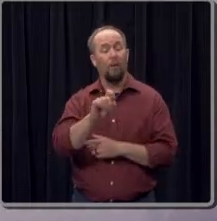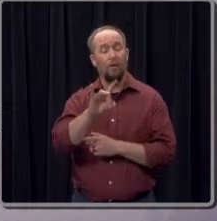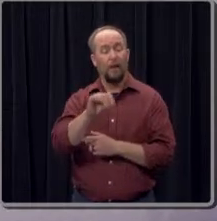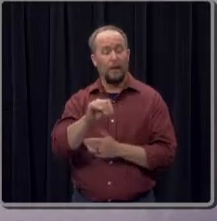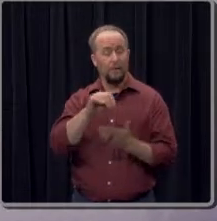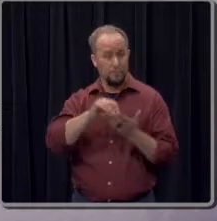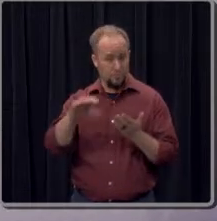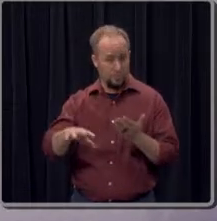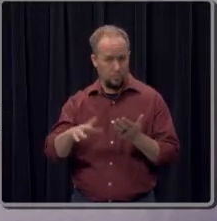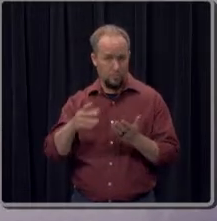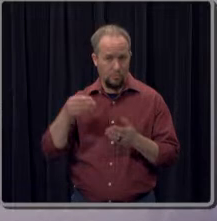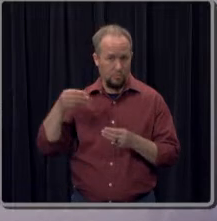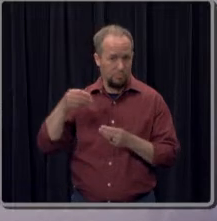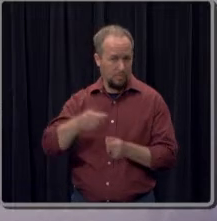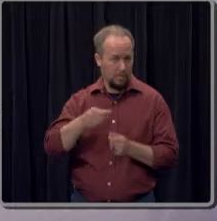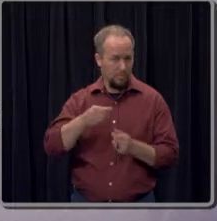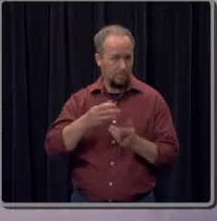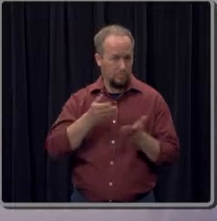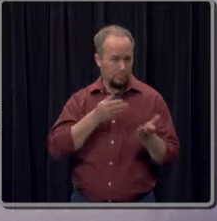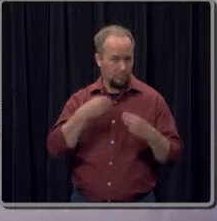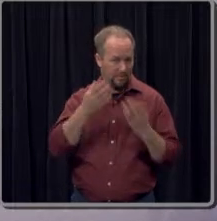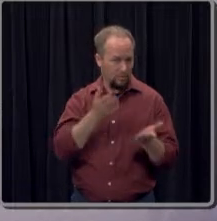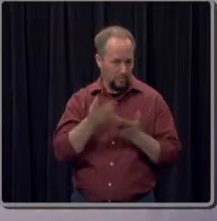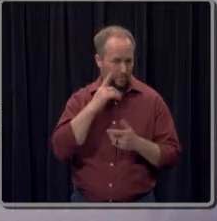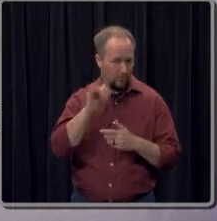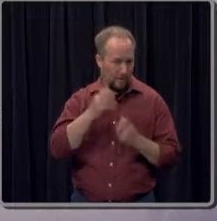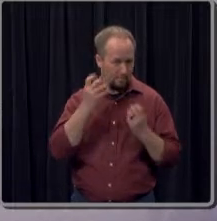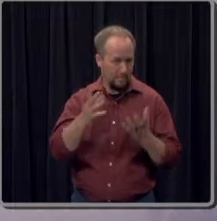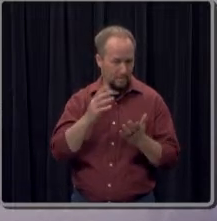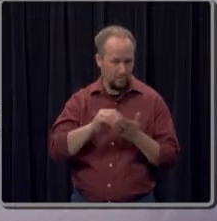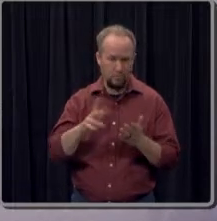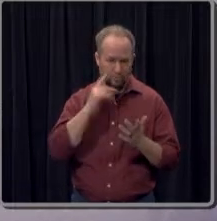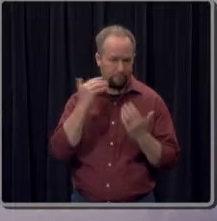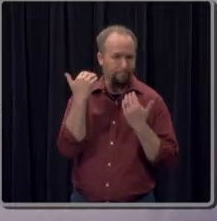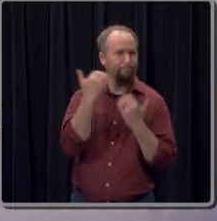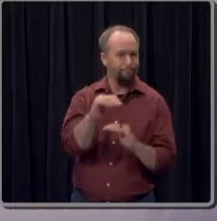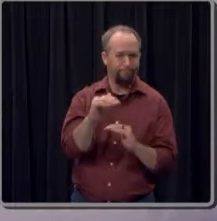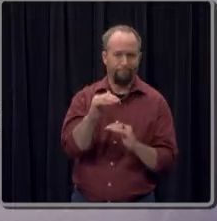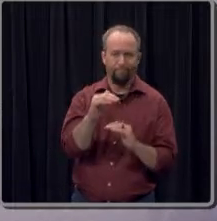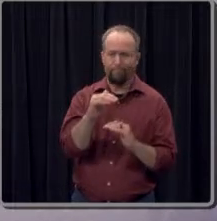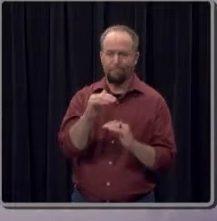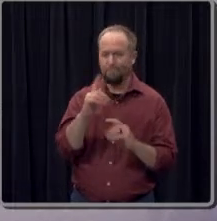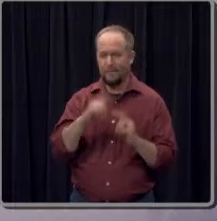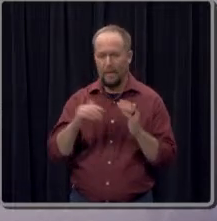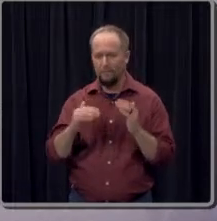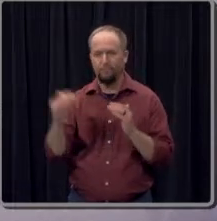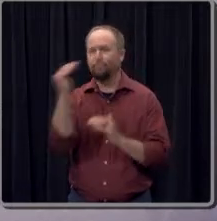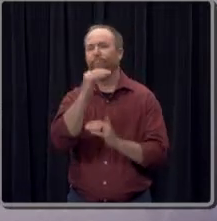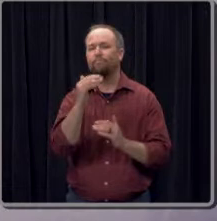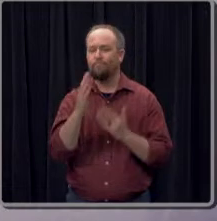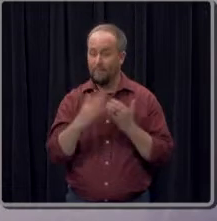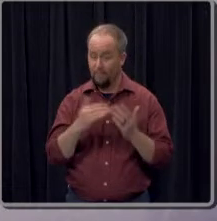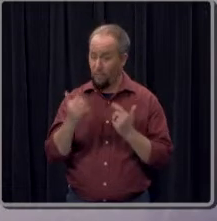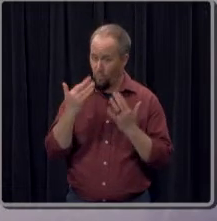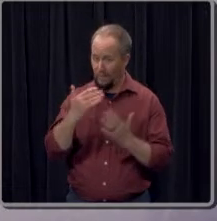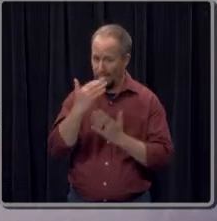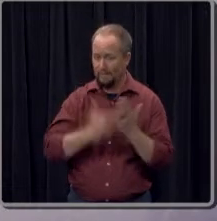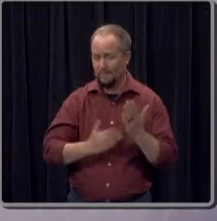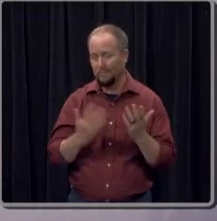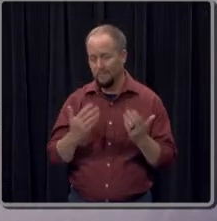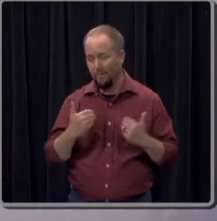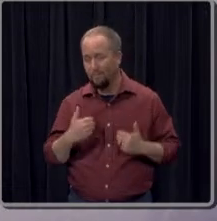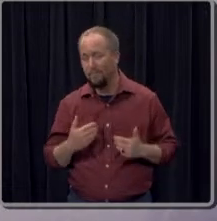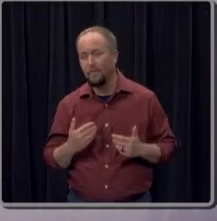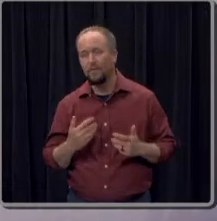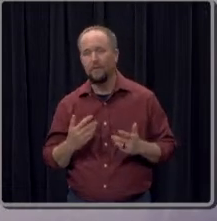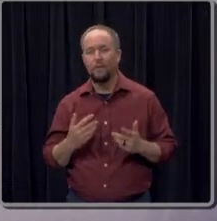We're funded to serve that many students, so we have to stay there at that mark. We can't go over, even though we have a waiting list, and we